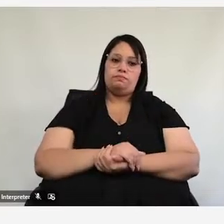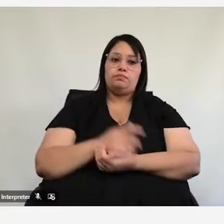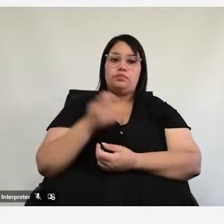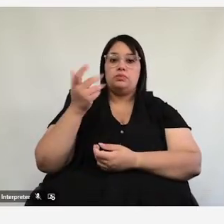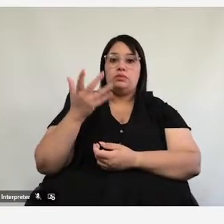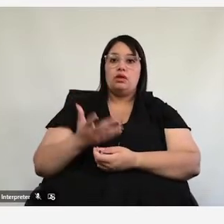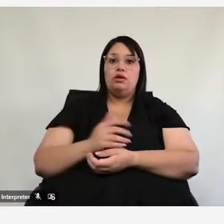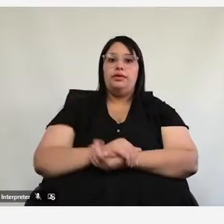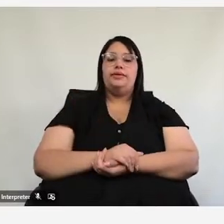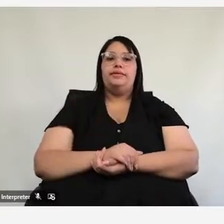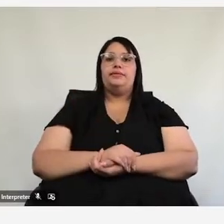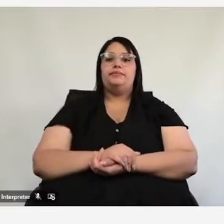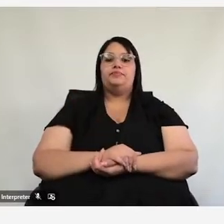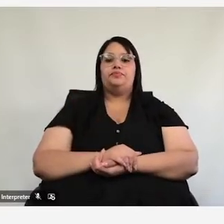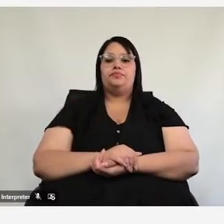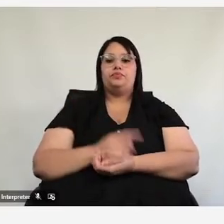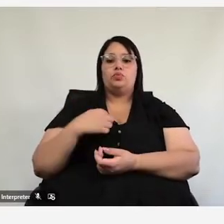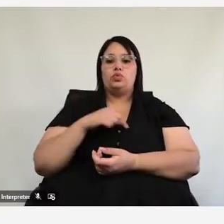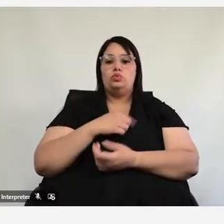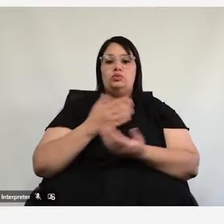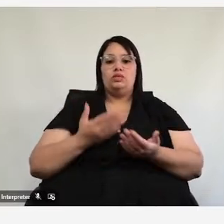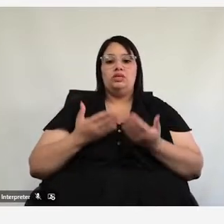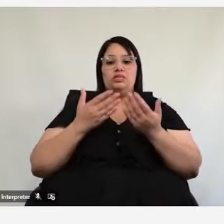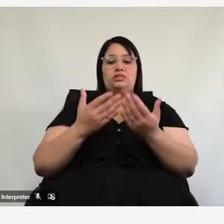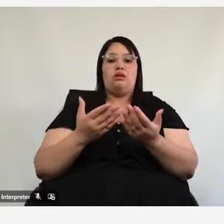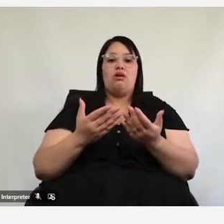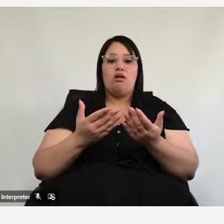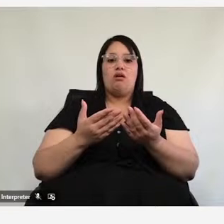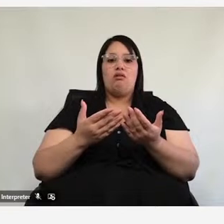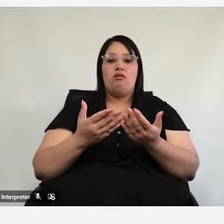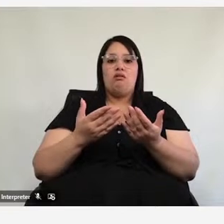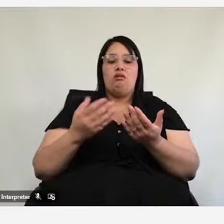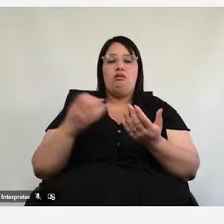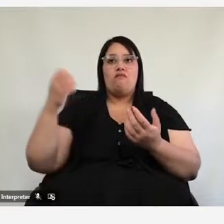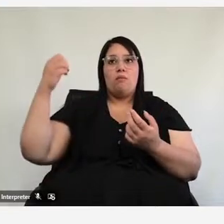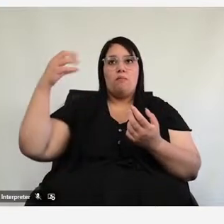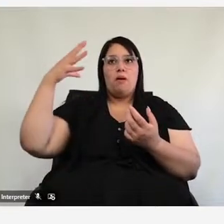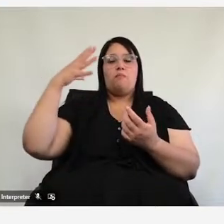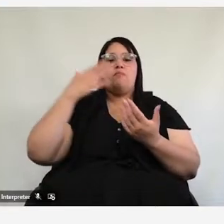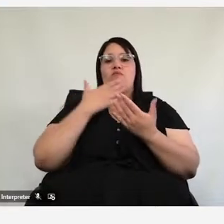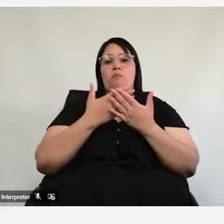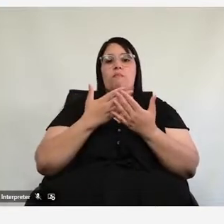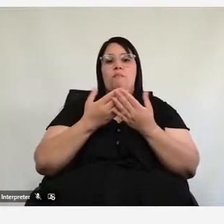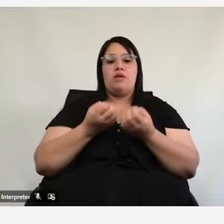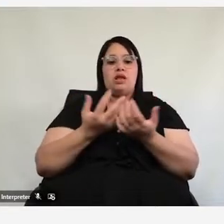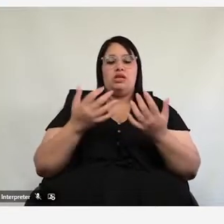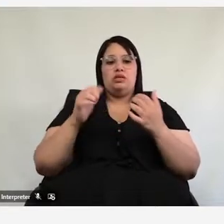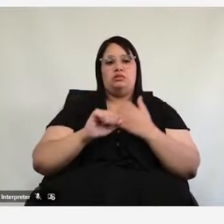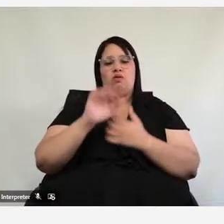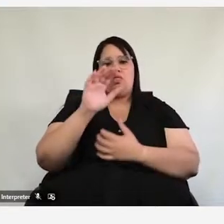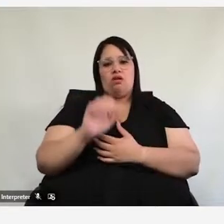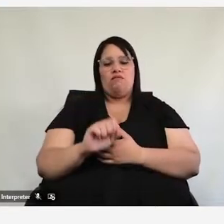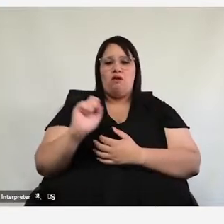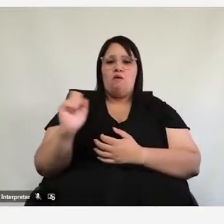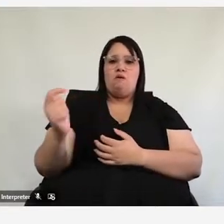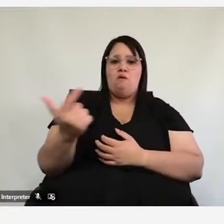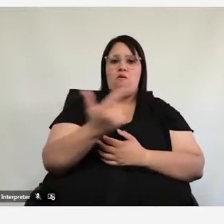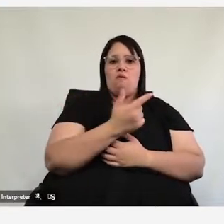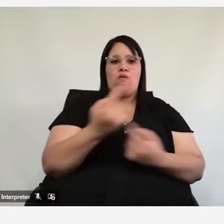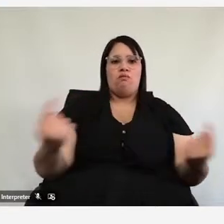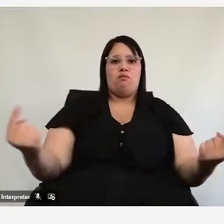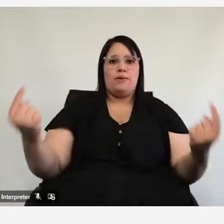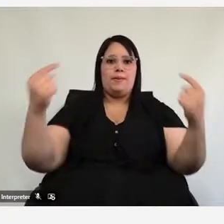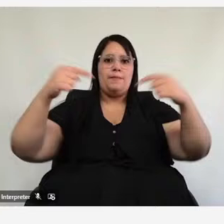Speaker, we are serving as a lifeboat to many in South Africa, this province. Everybody's flocking